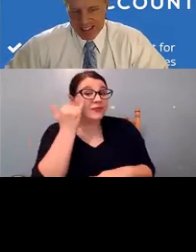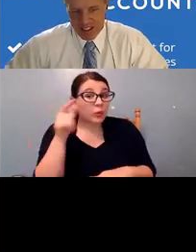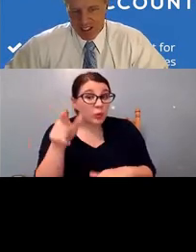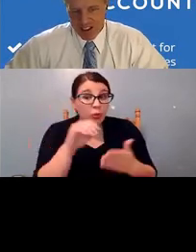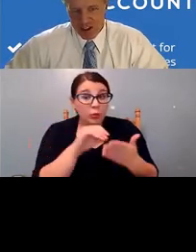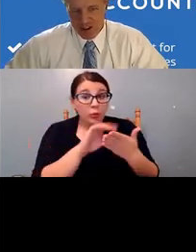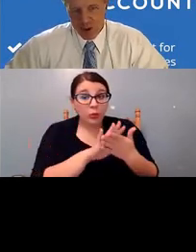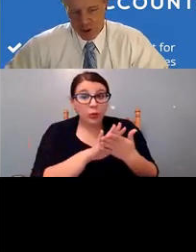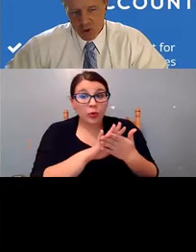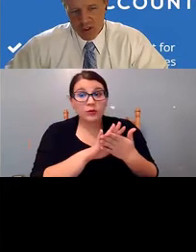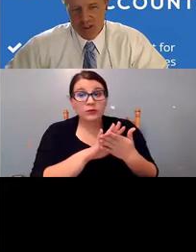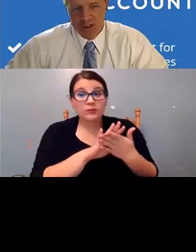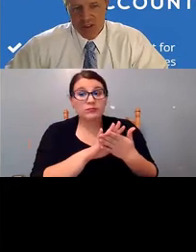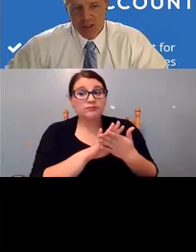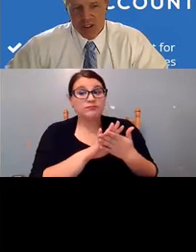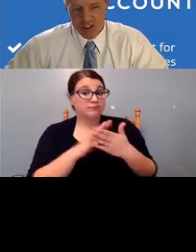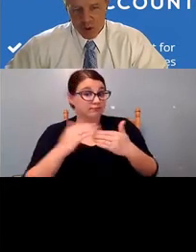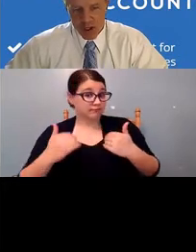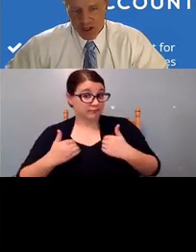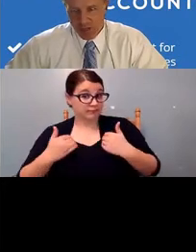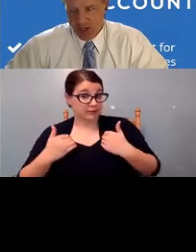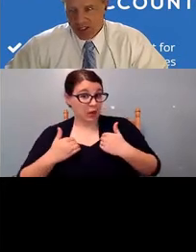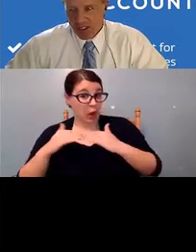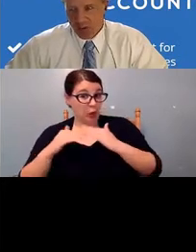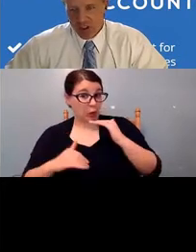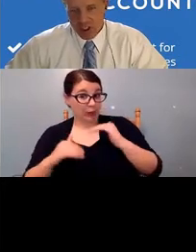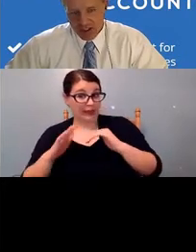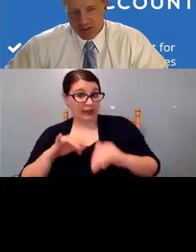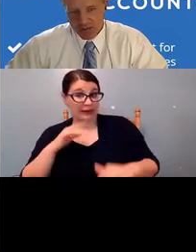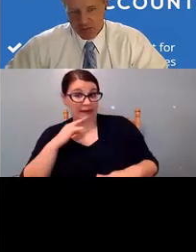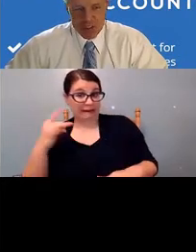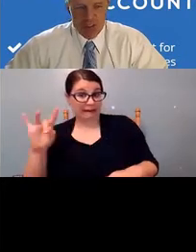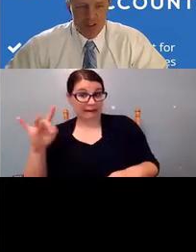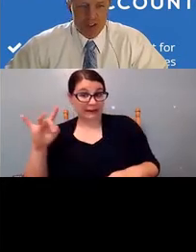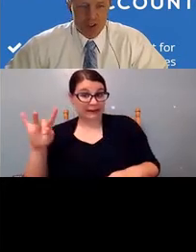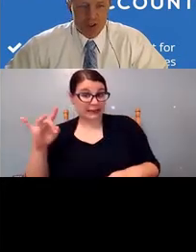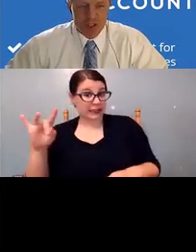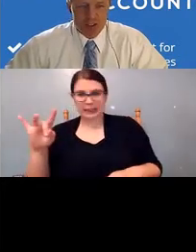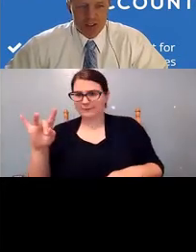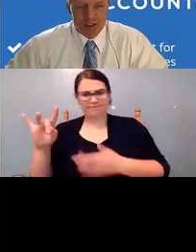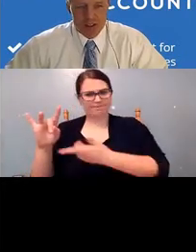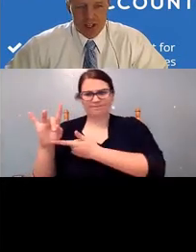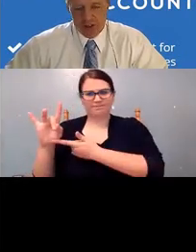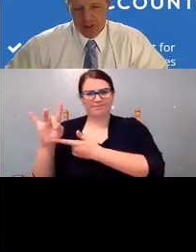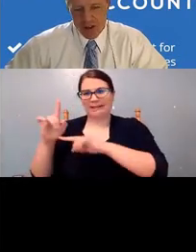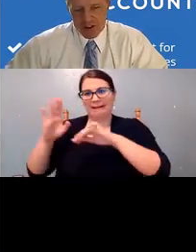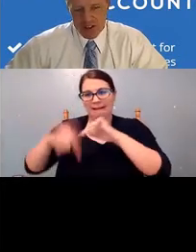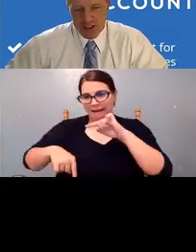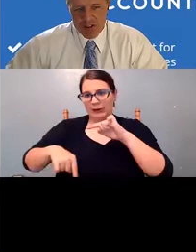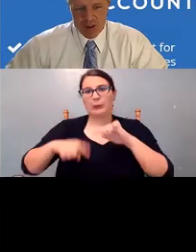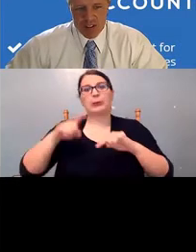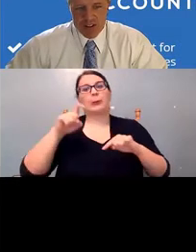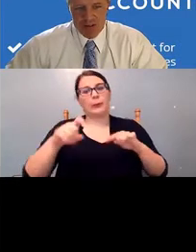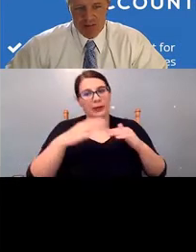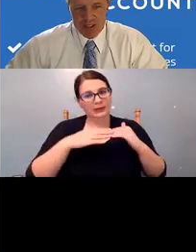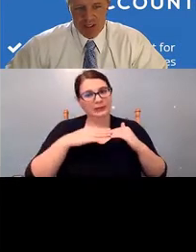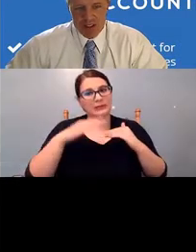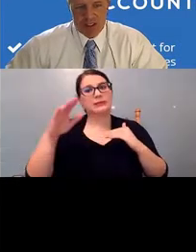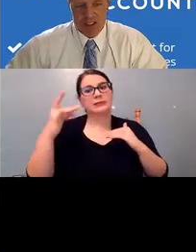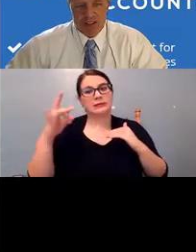than 18 years old, it will automatically reject. So that's kind of a fail-safe so